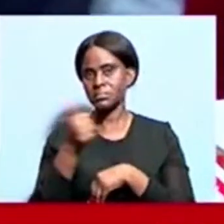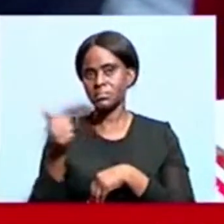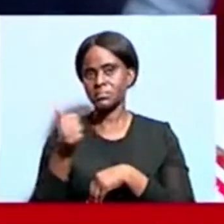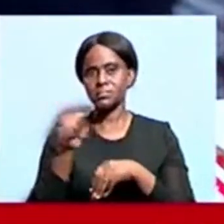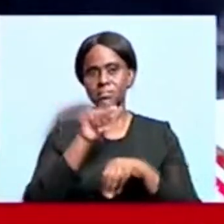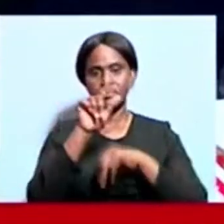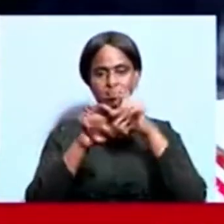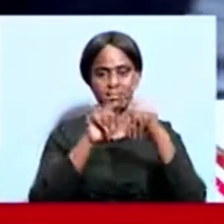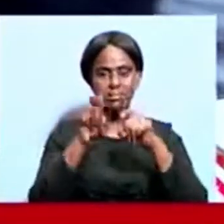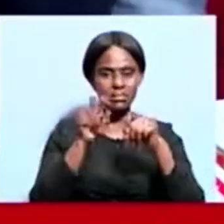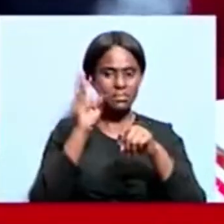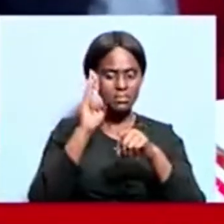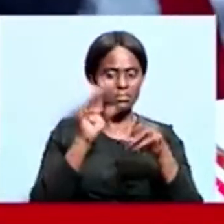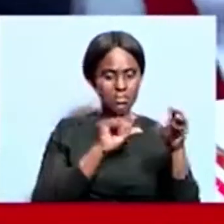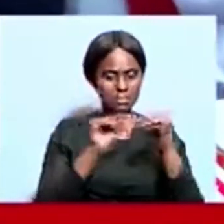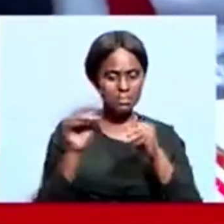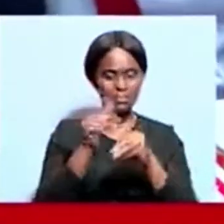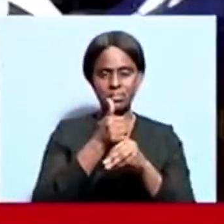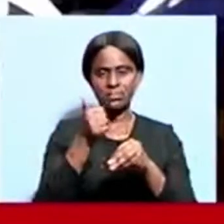question.